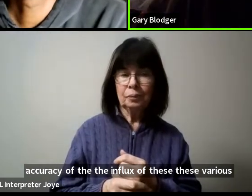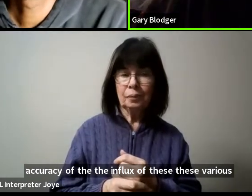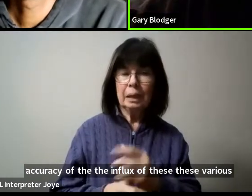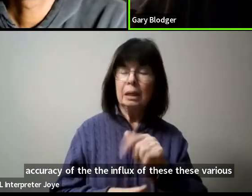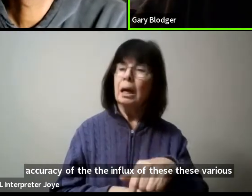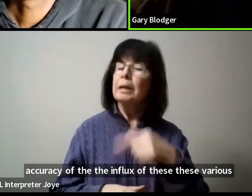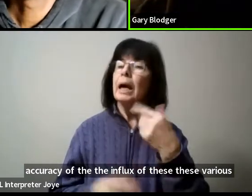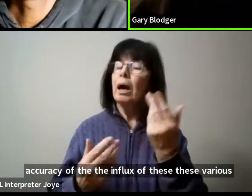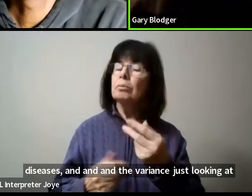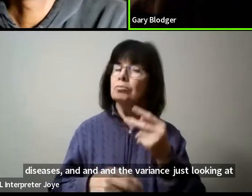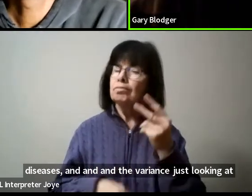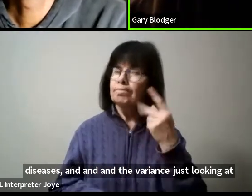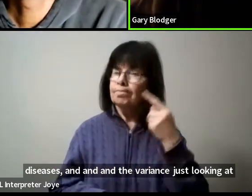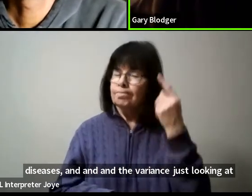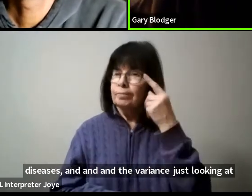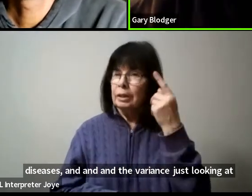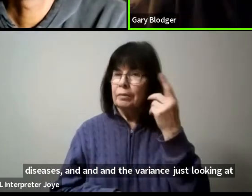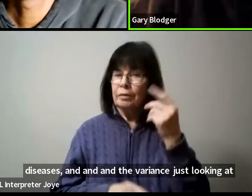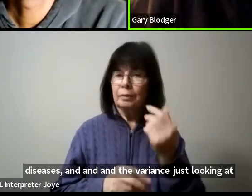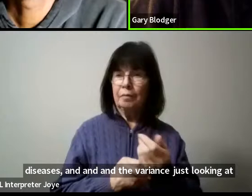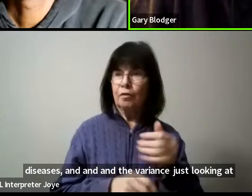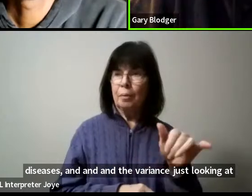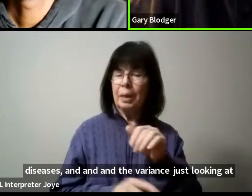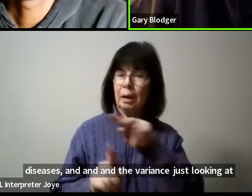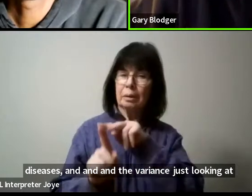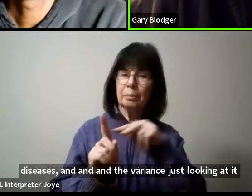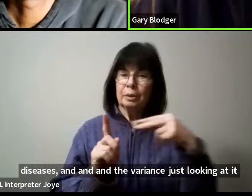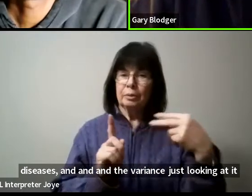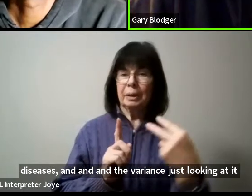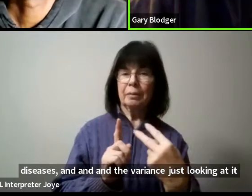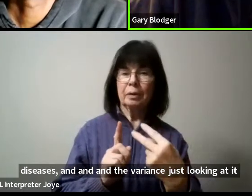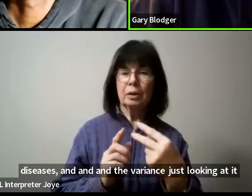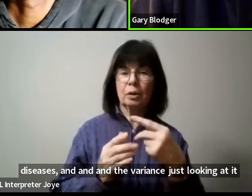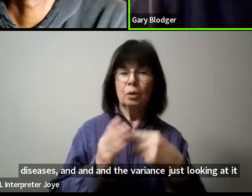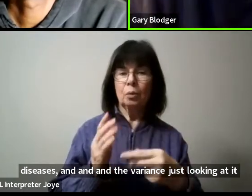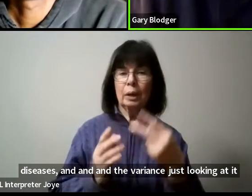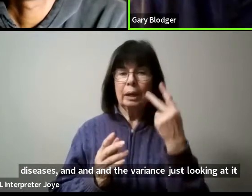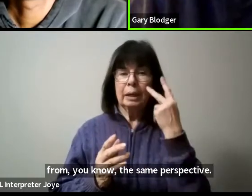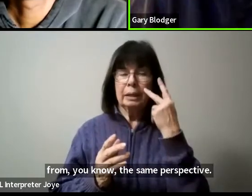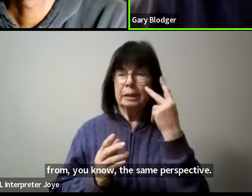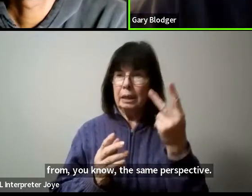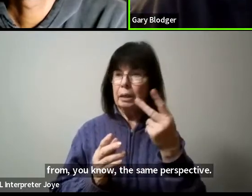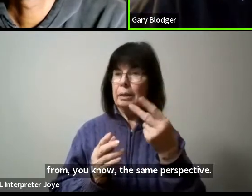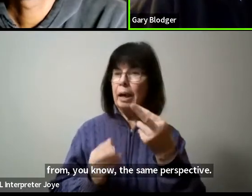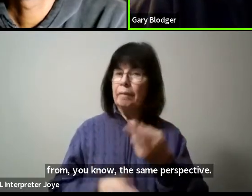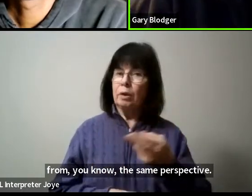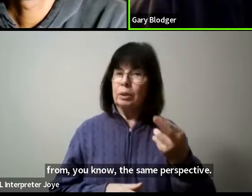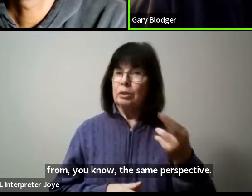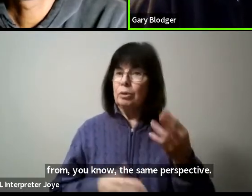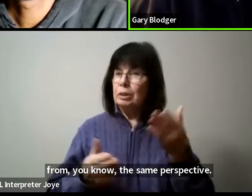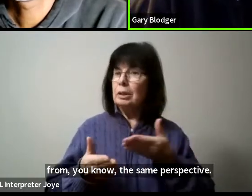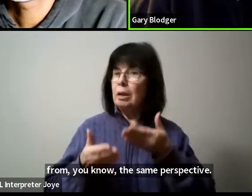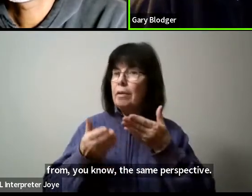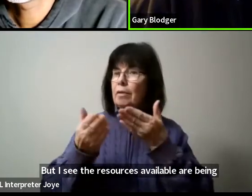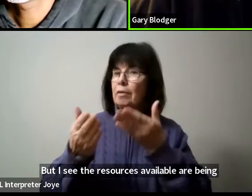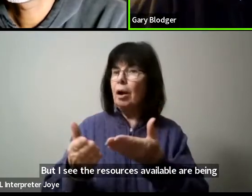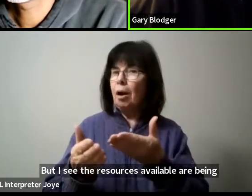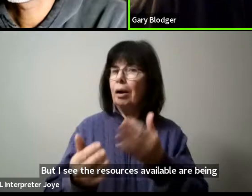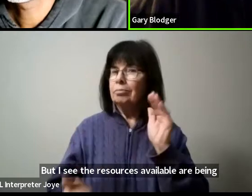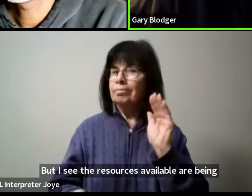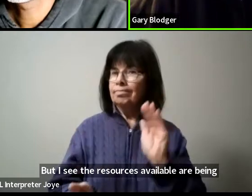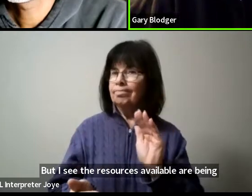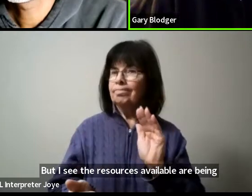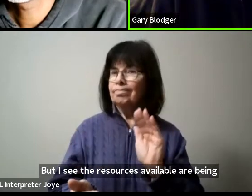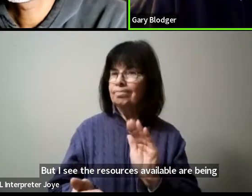Just looking at it from the same perspective, but I see the resources available are being diminished in that